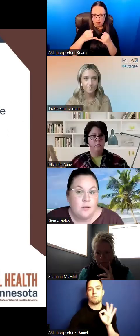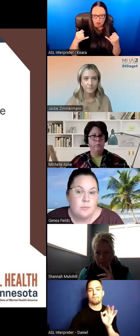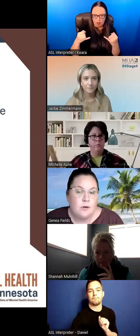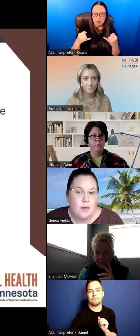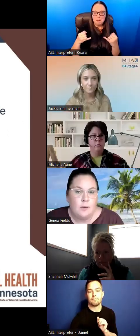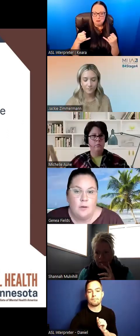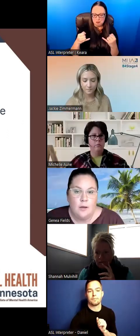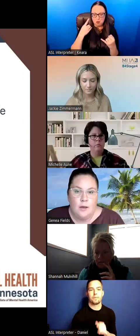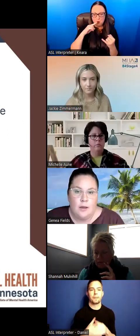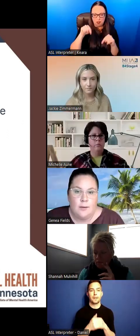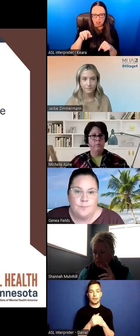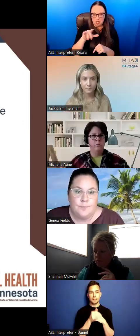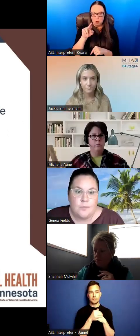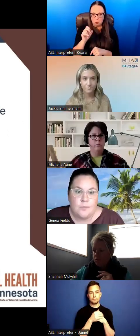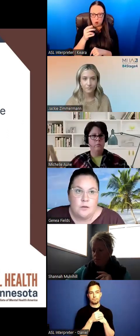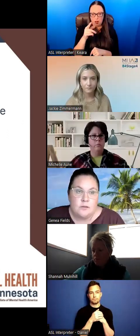for this burnout.